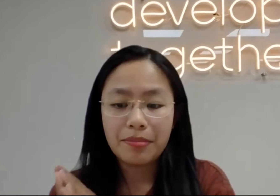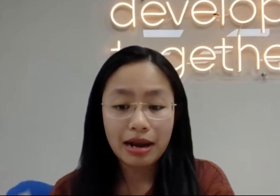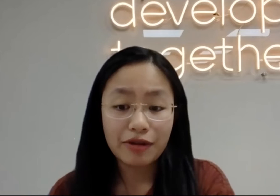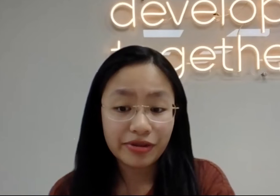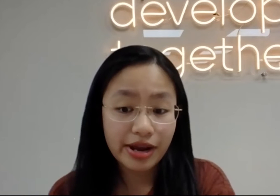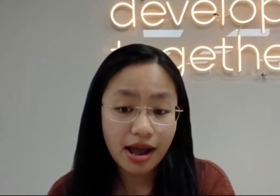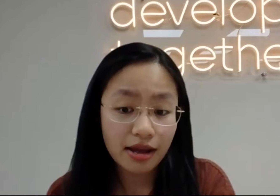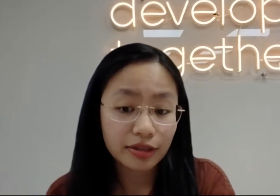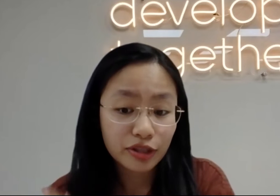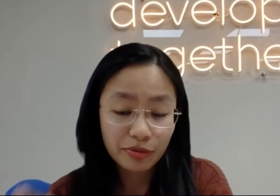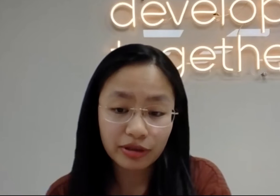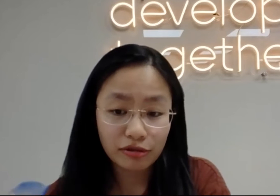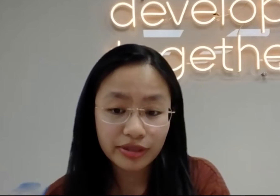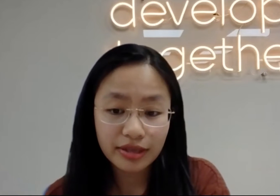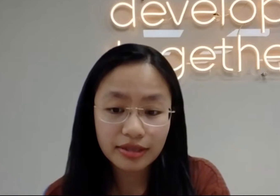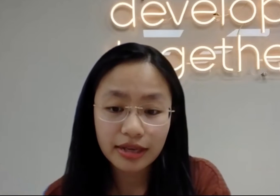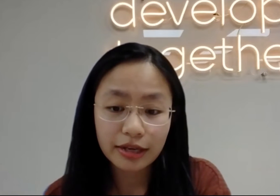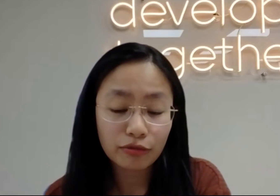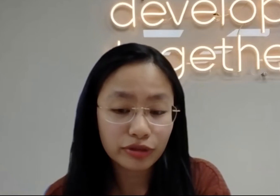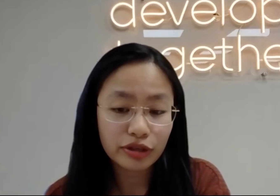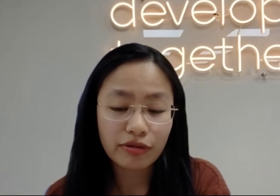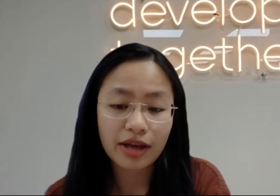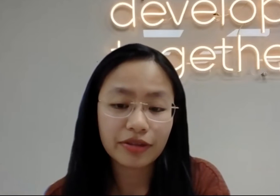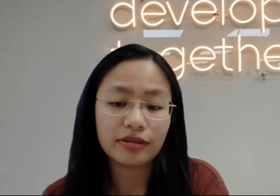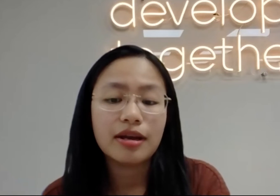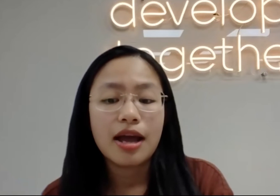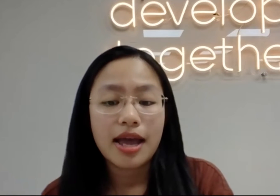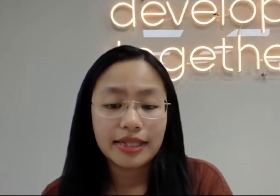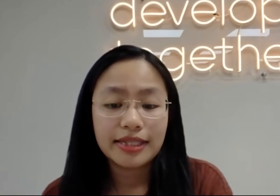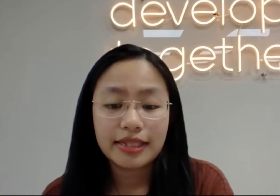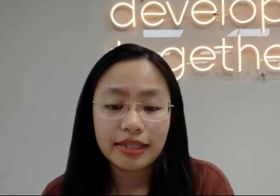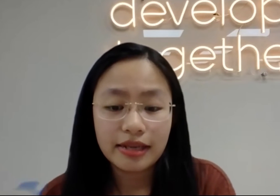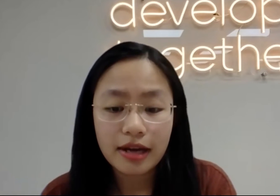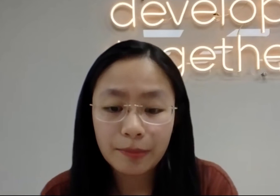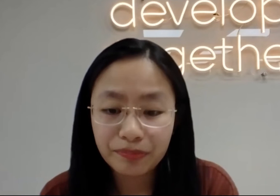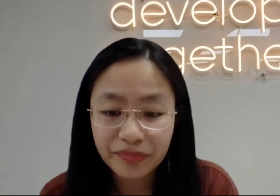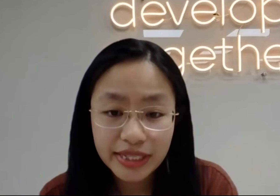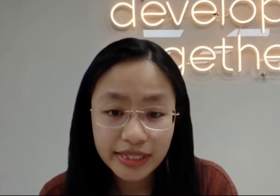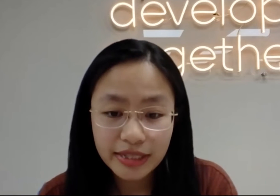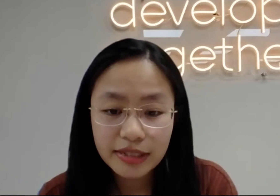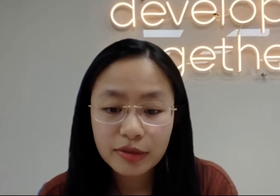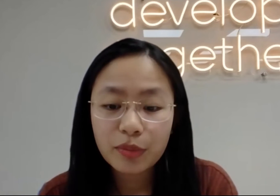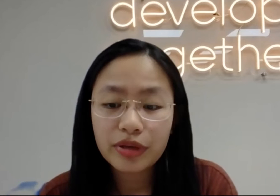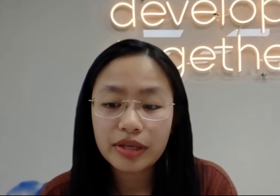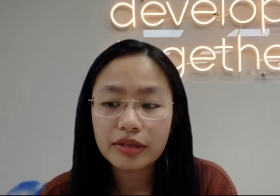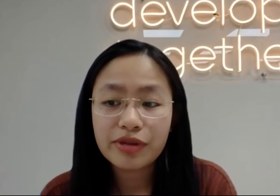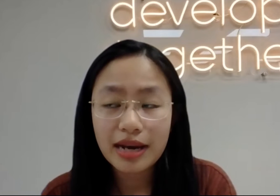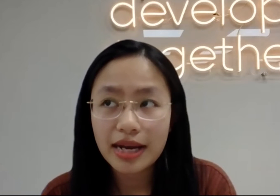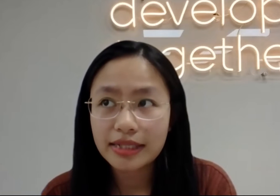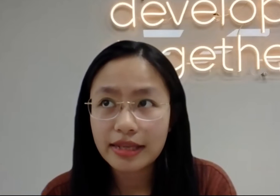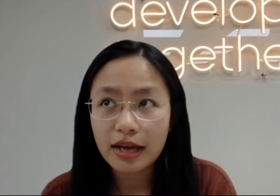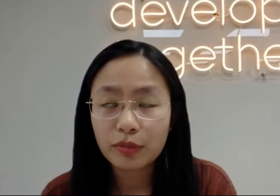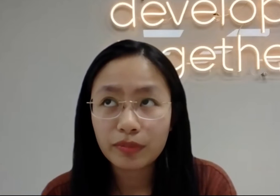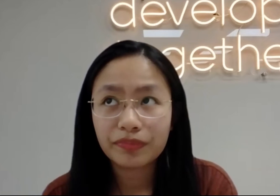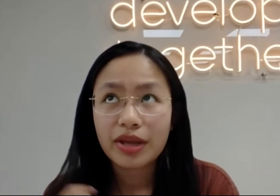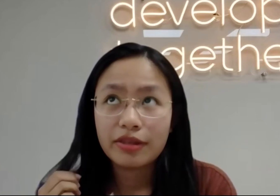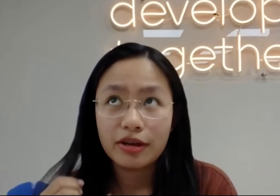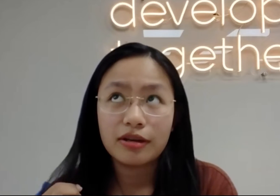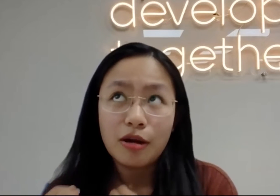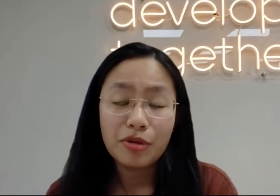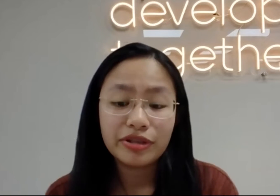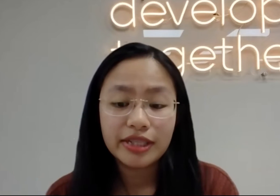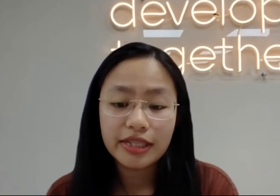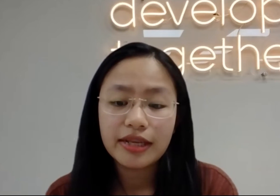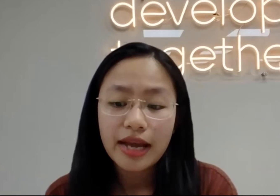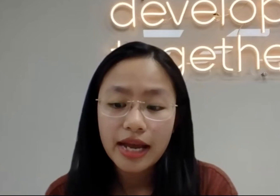like malaria, tuberculosis, and also other NCD disease. We realize that